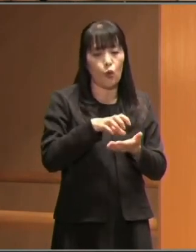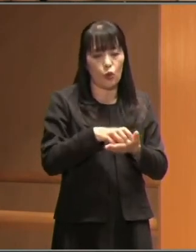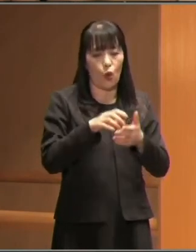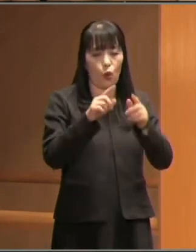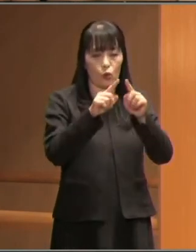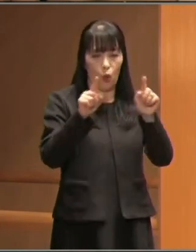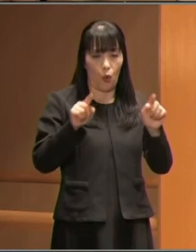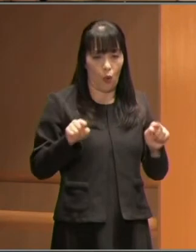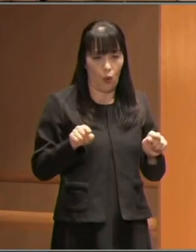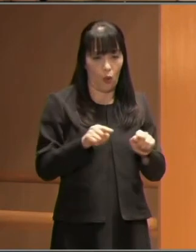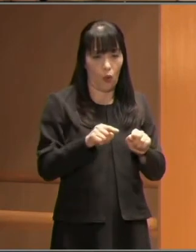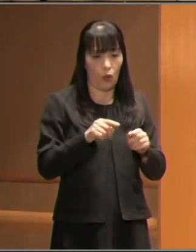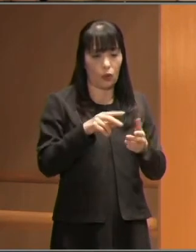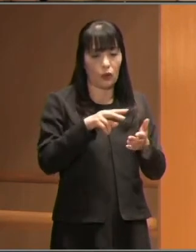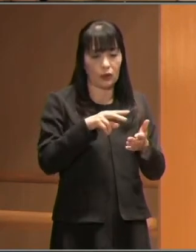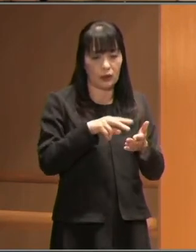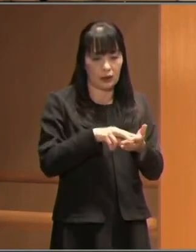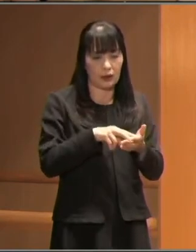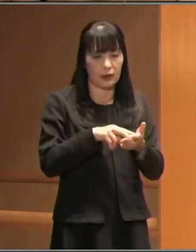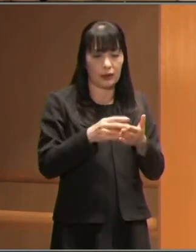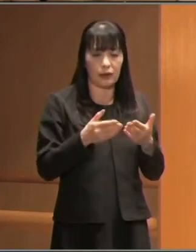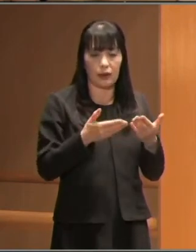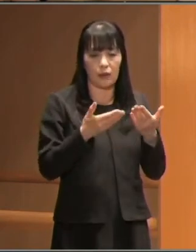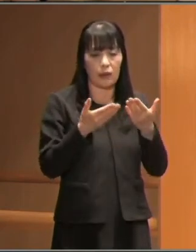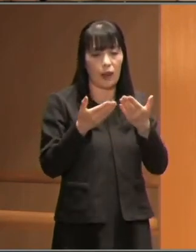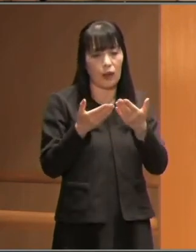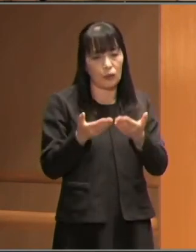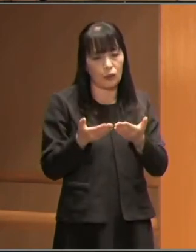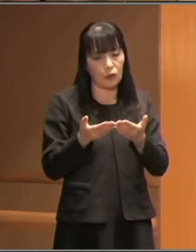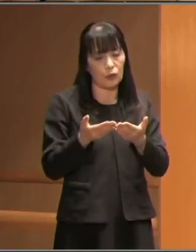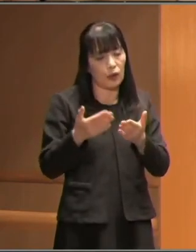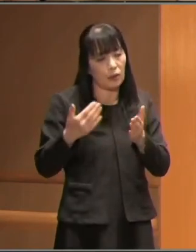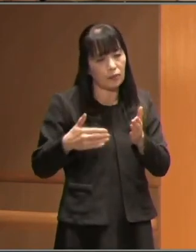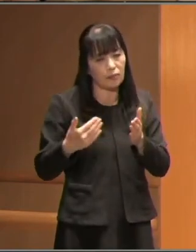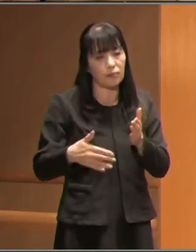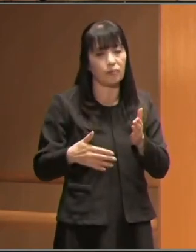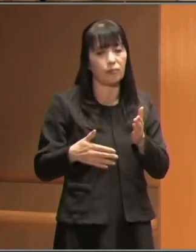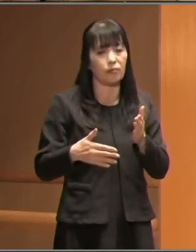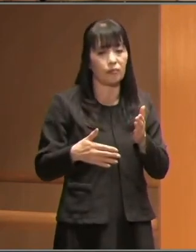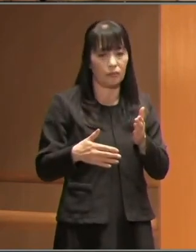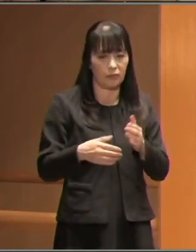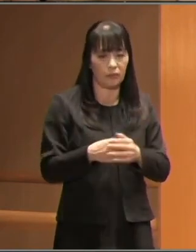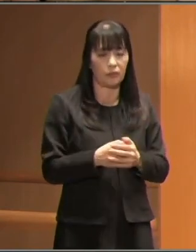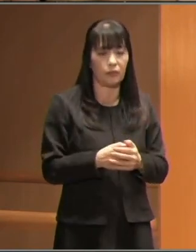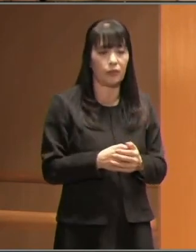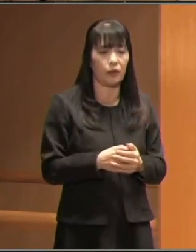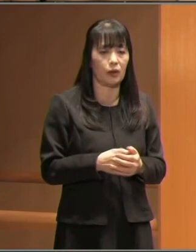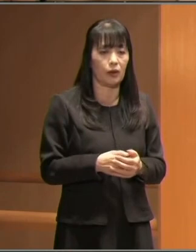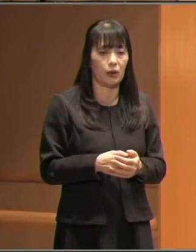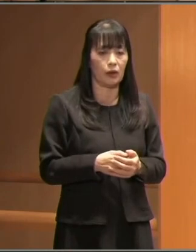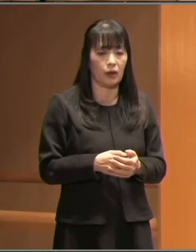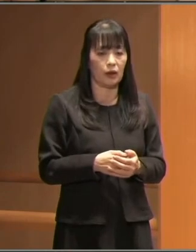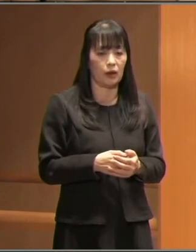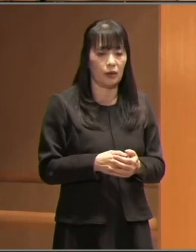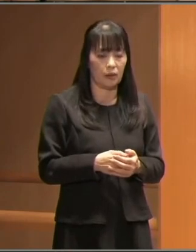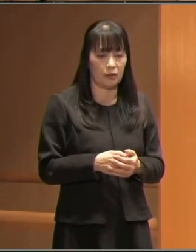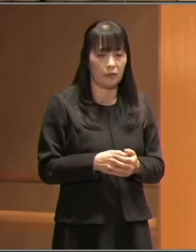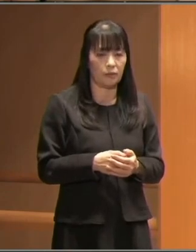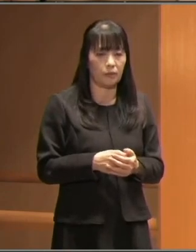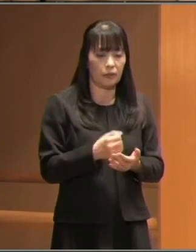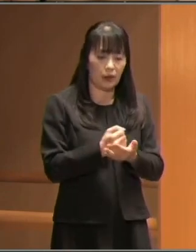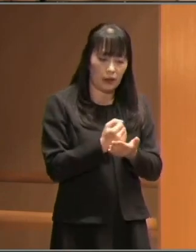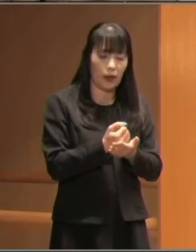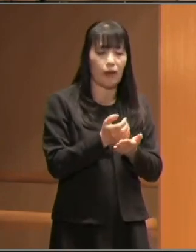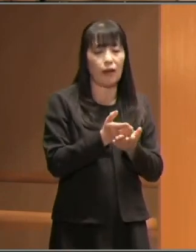unfortunately, the sports competition was not held in the way that we expected, so the certificates using